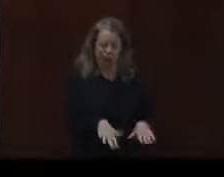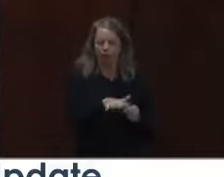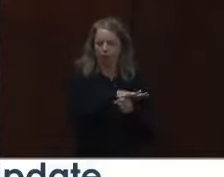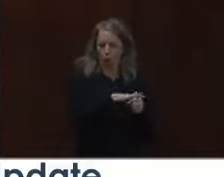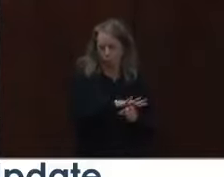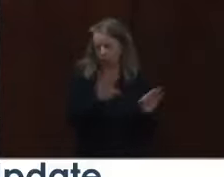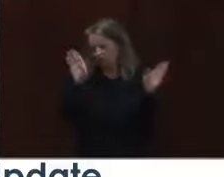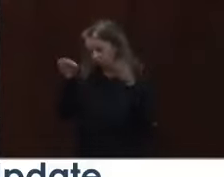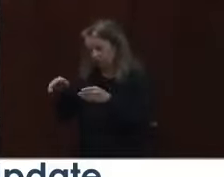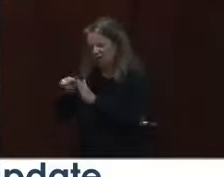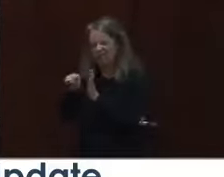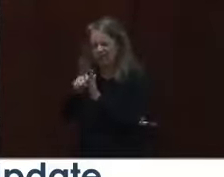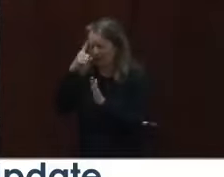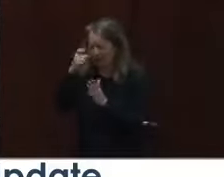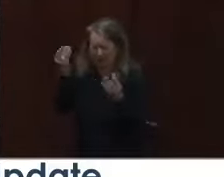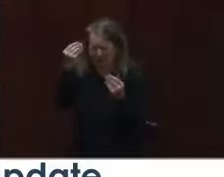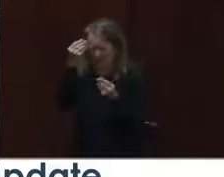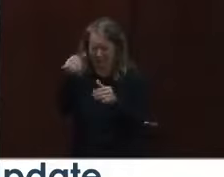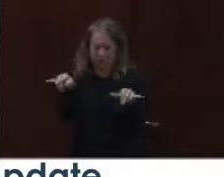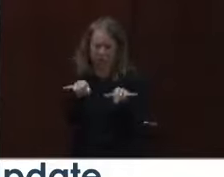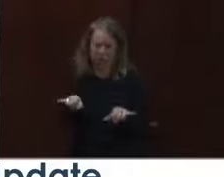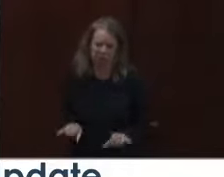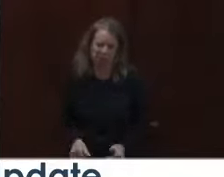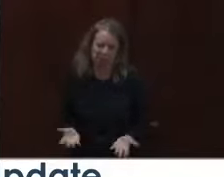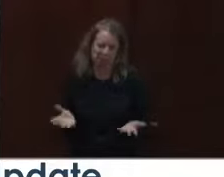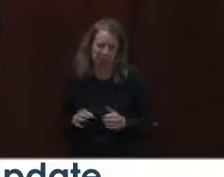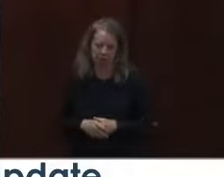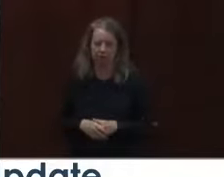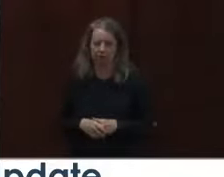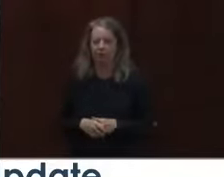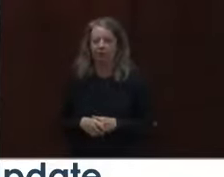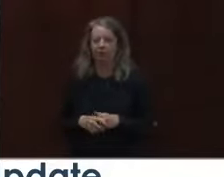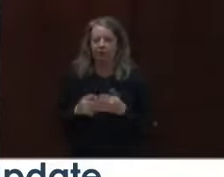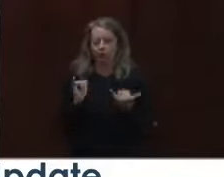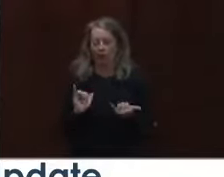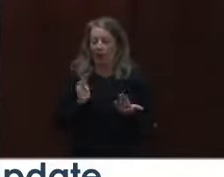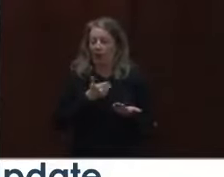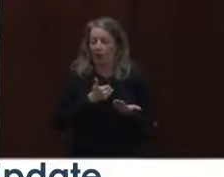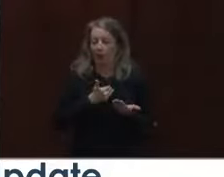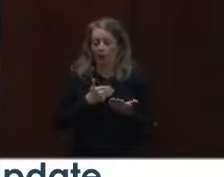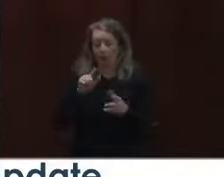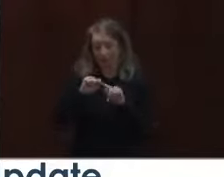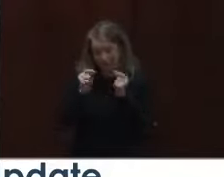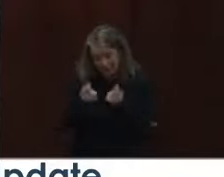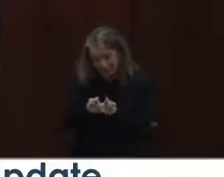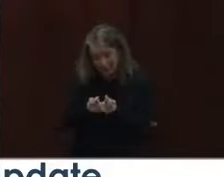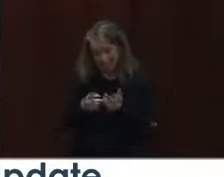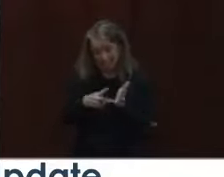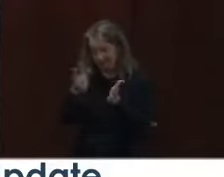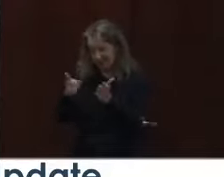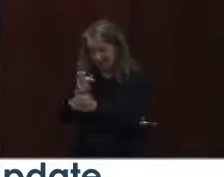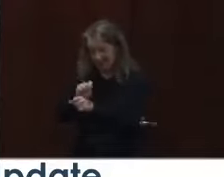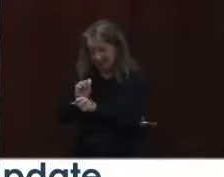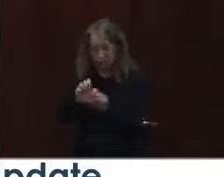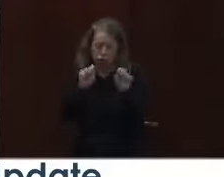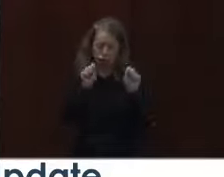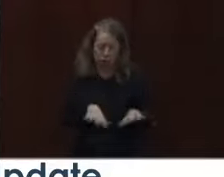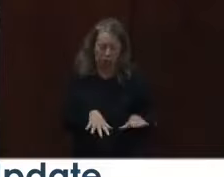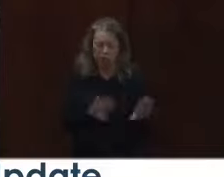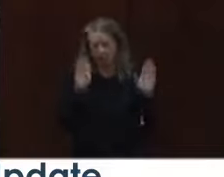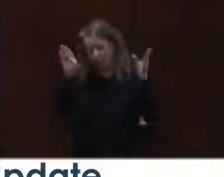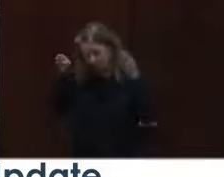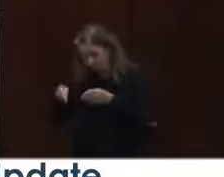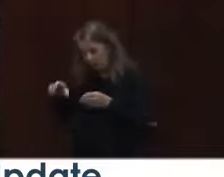the same data on them. And so this will allow our team to now put those duplicative efforts toward other efforts